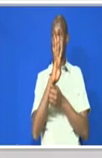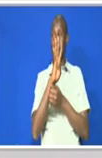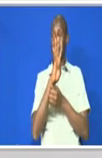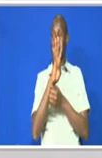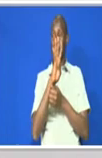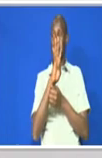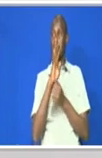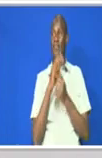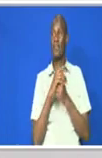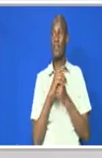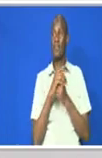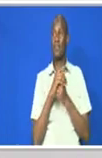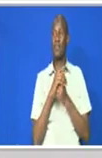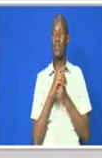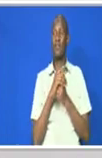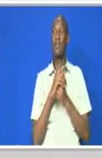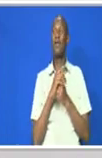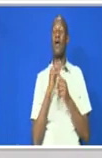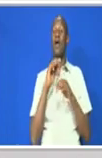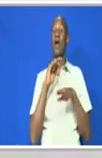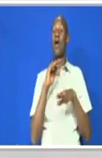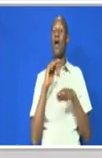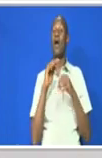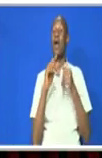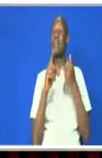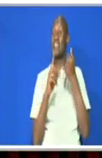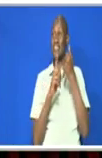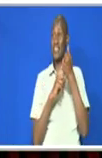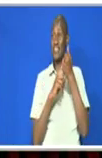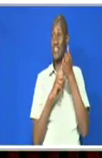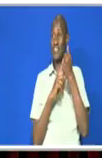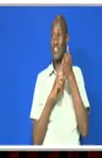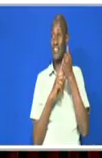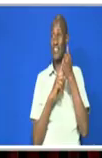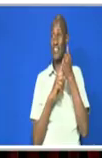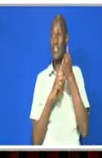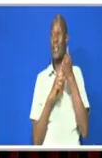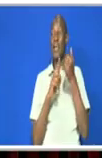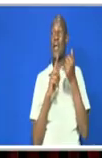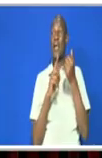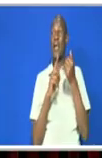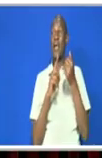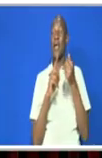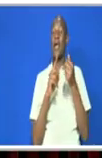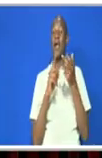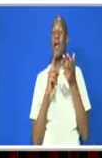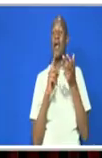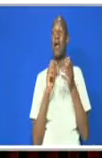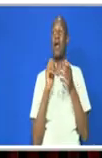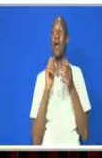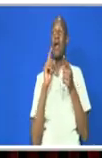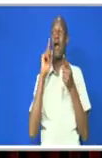I'll do, I'll add on to 6. I count up to